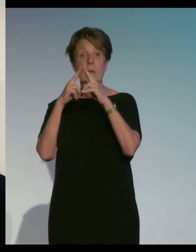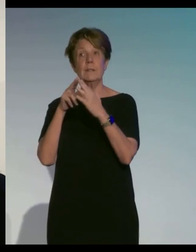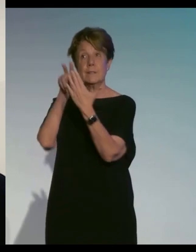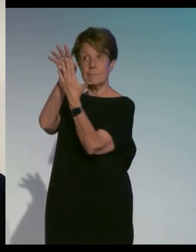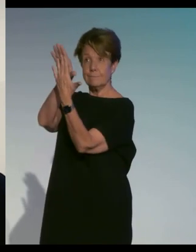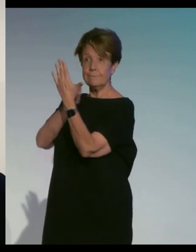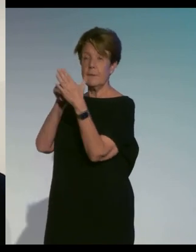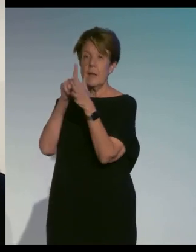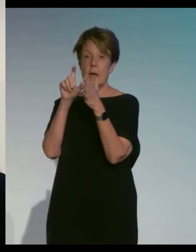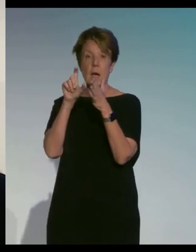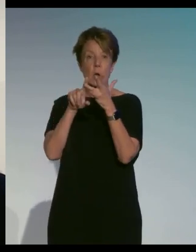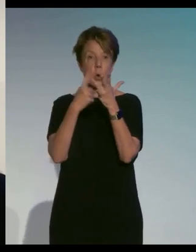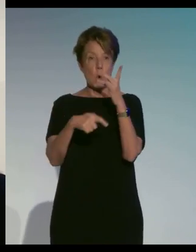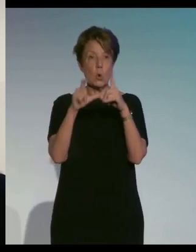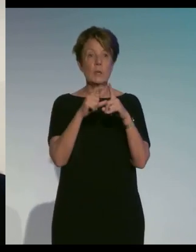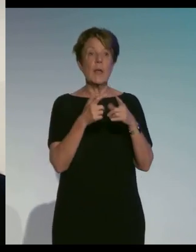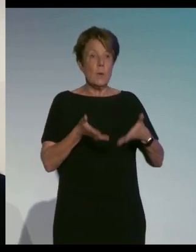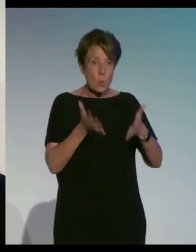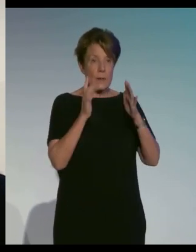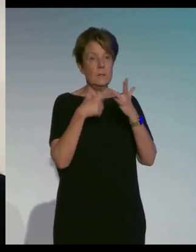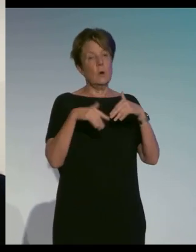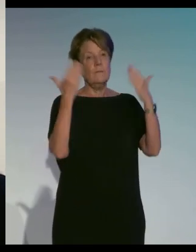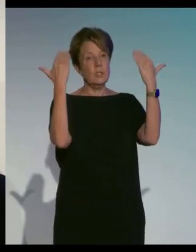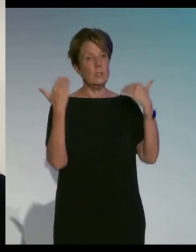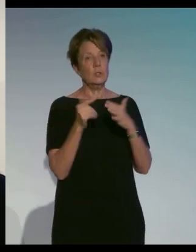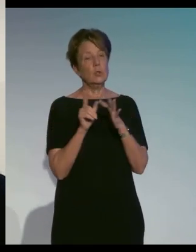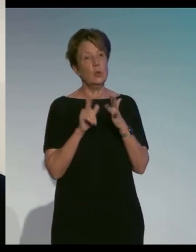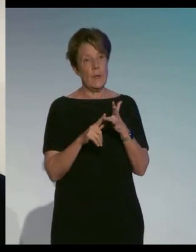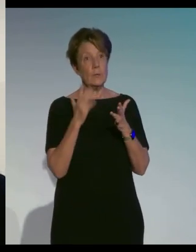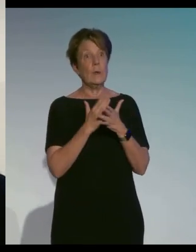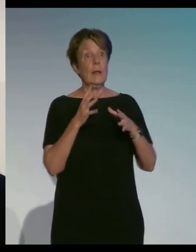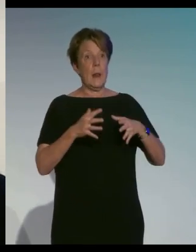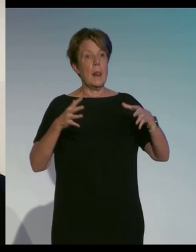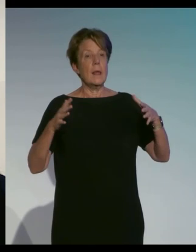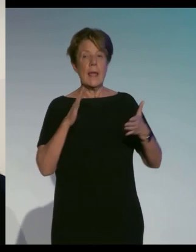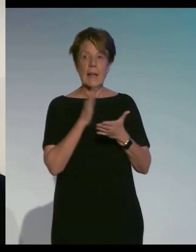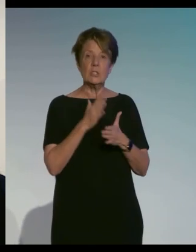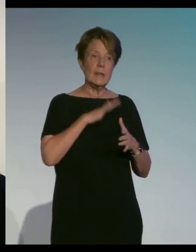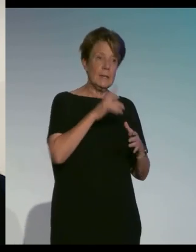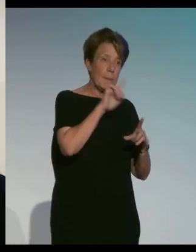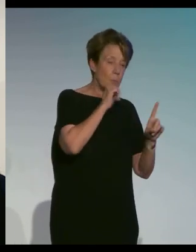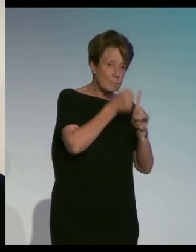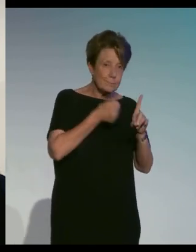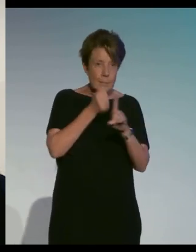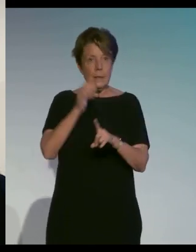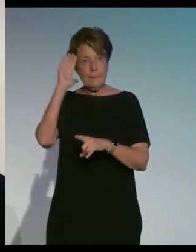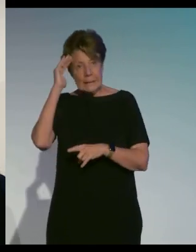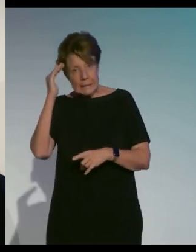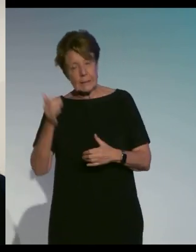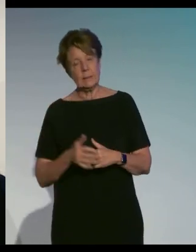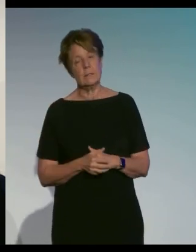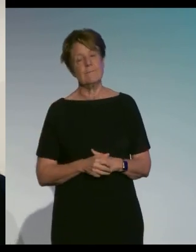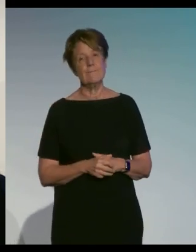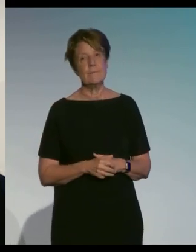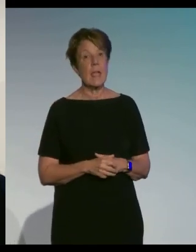of the new age to do that is growing, and it requires advocates. and it requires persistence and